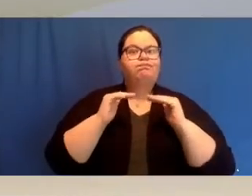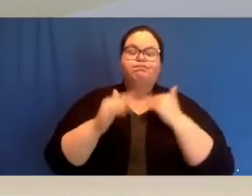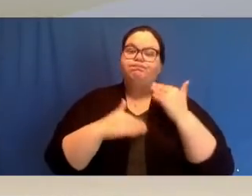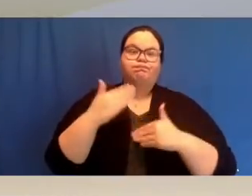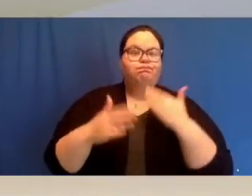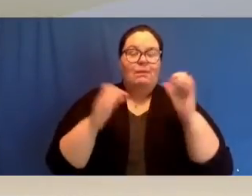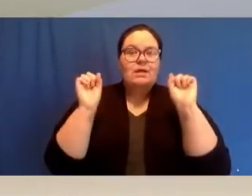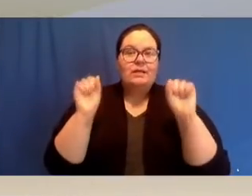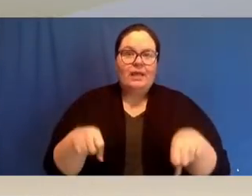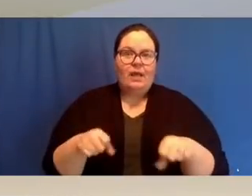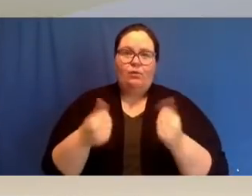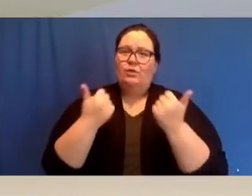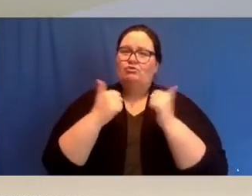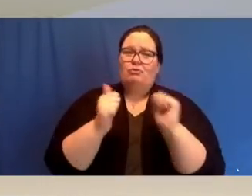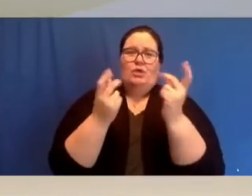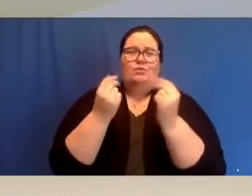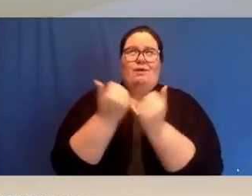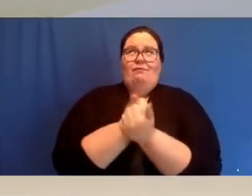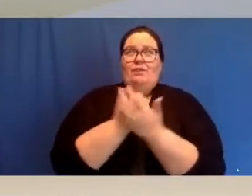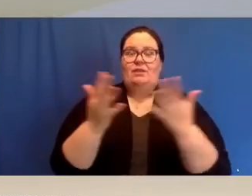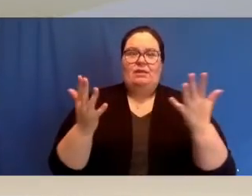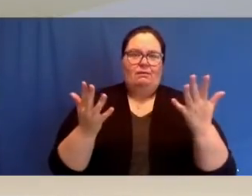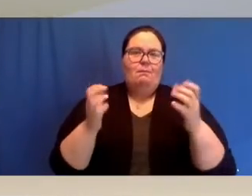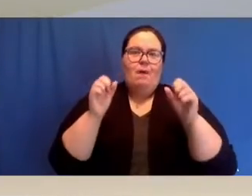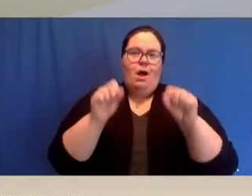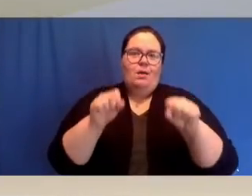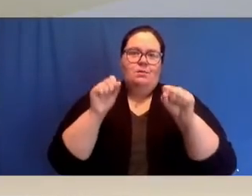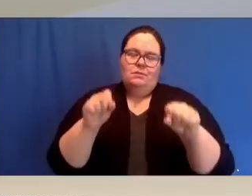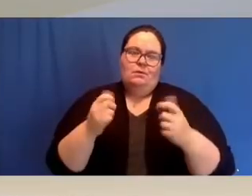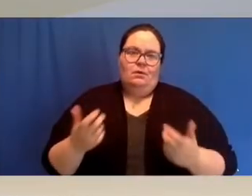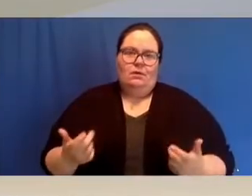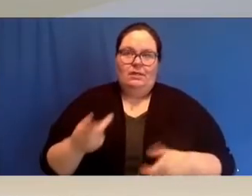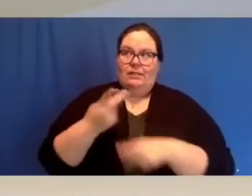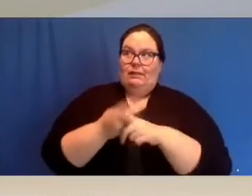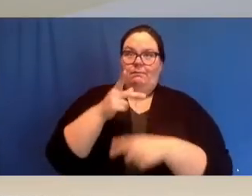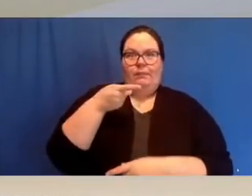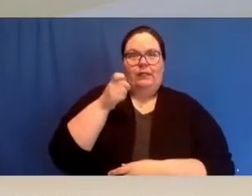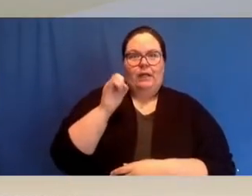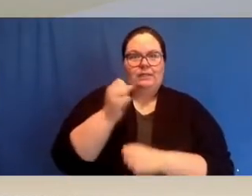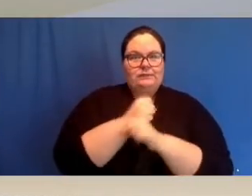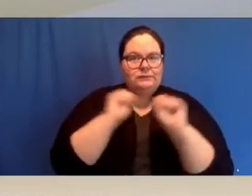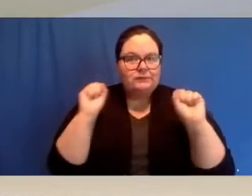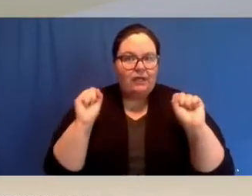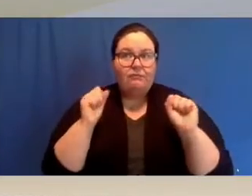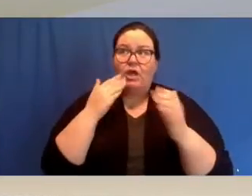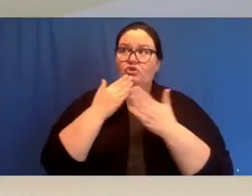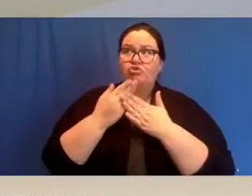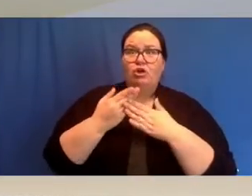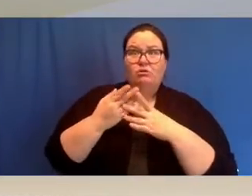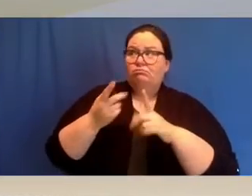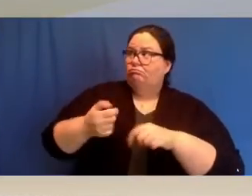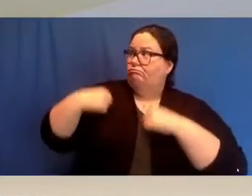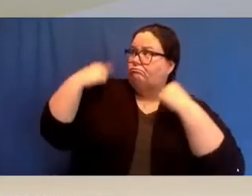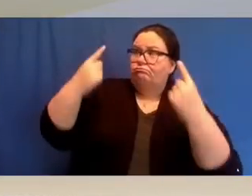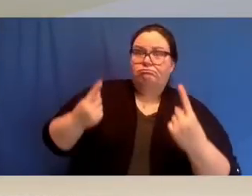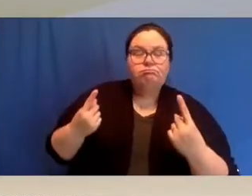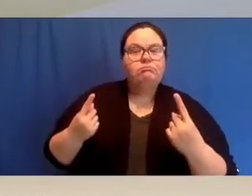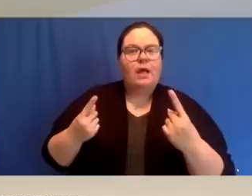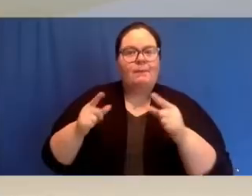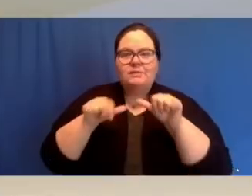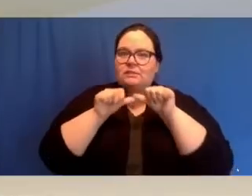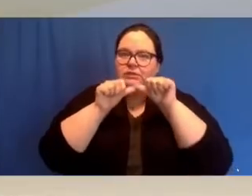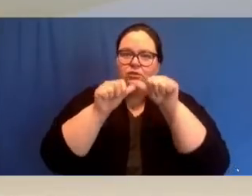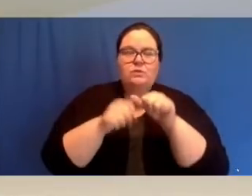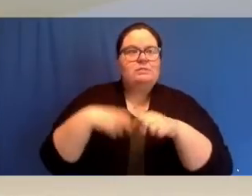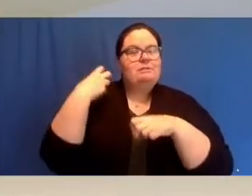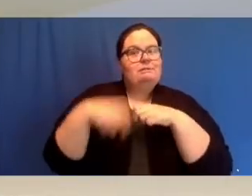we can do to keep this province safe. We have a good track record, and we need that to continue. This is a very, very difficult